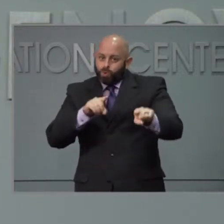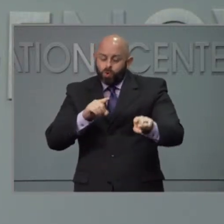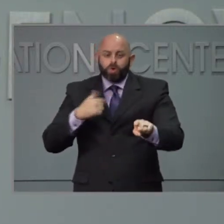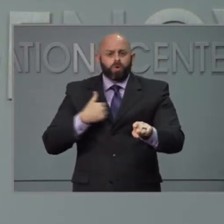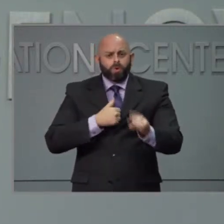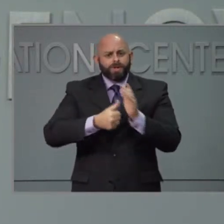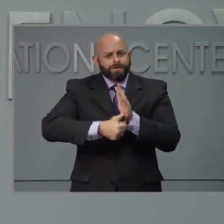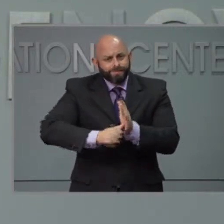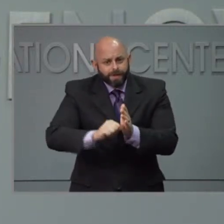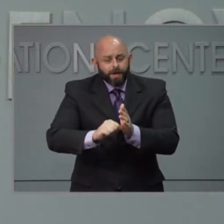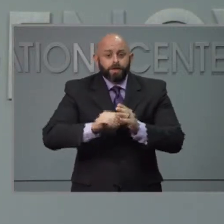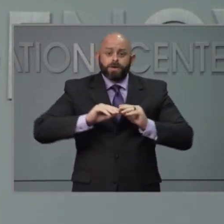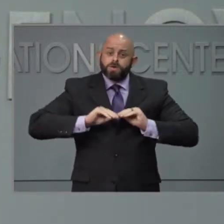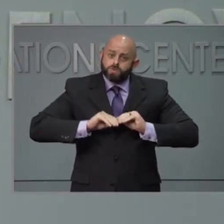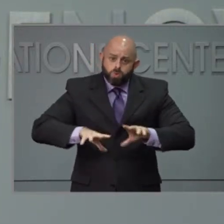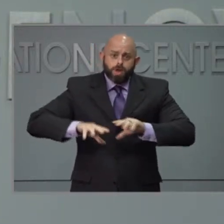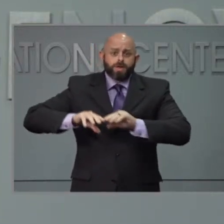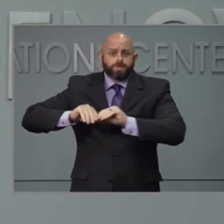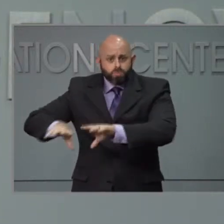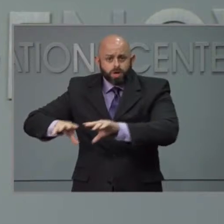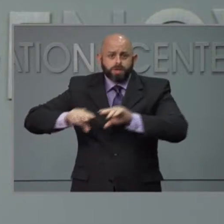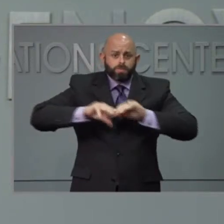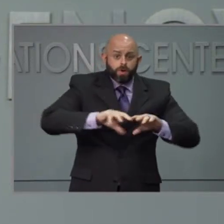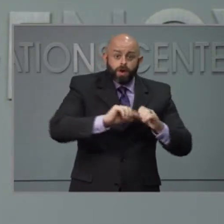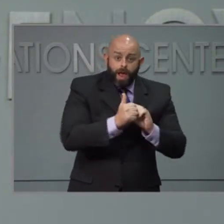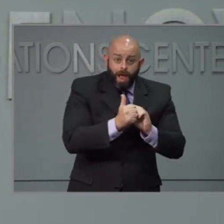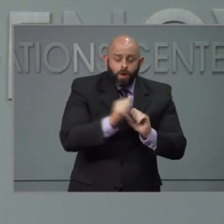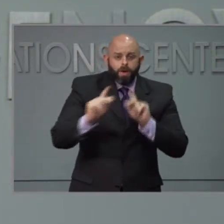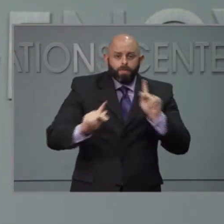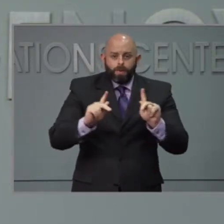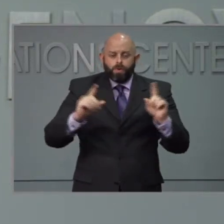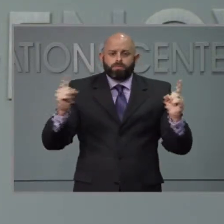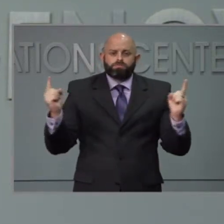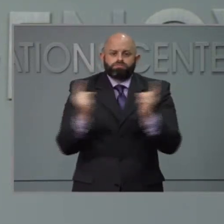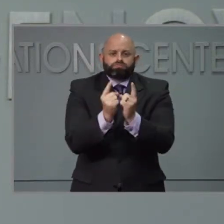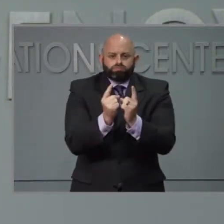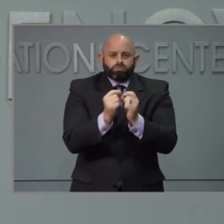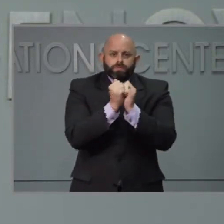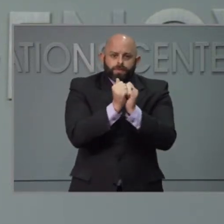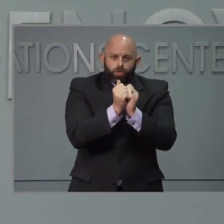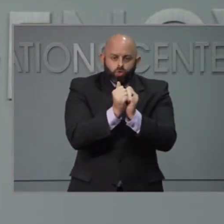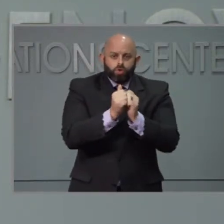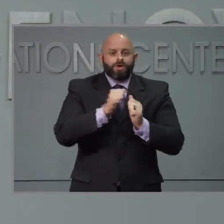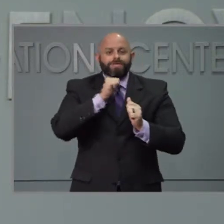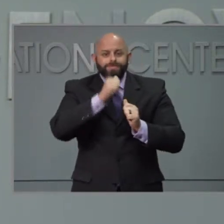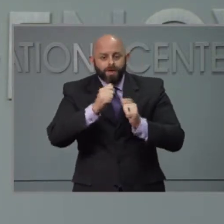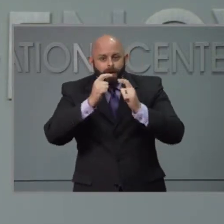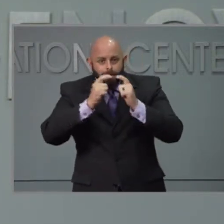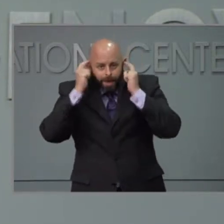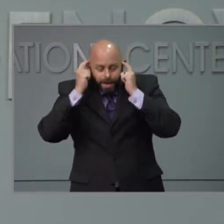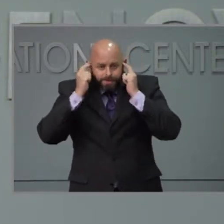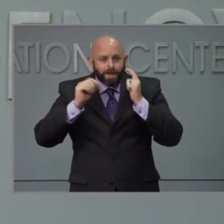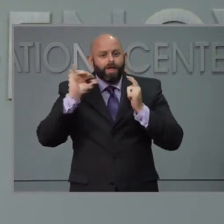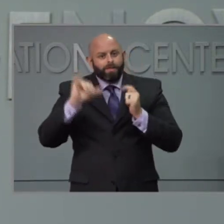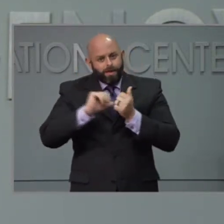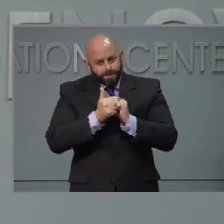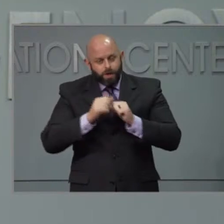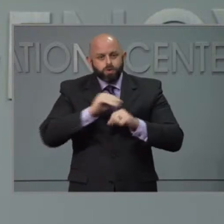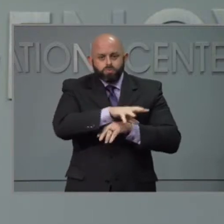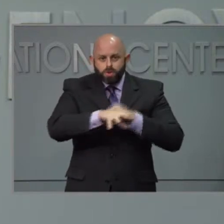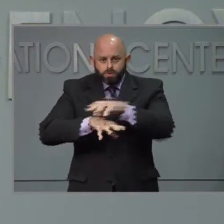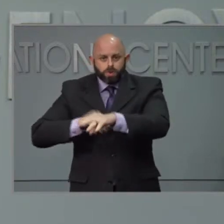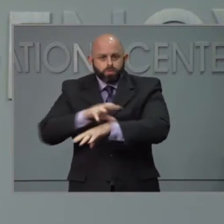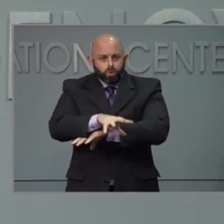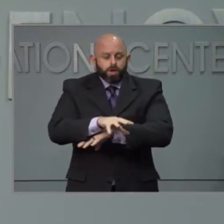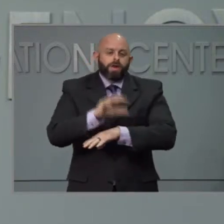in any situation where folks are close together and not wearing masks, and I think that's what is evident in some of the cluster data that we're reporting